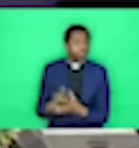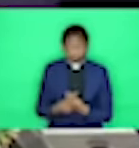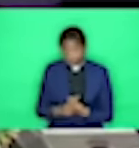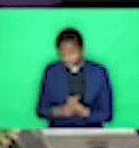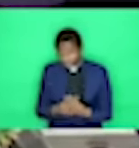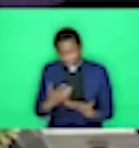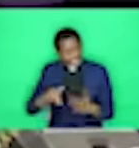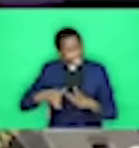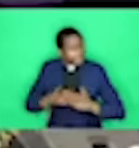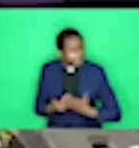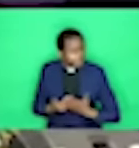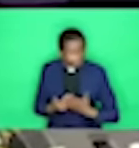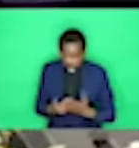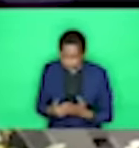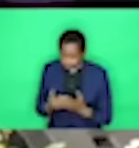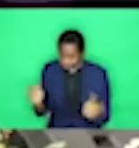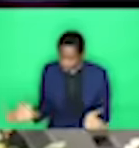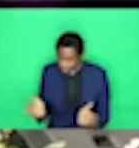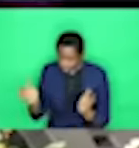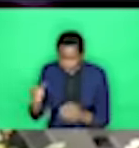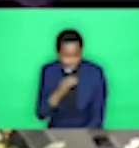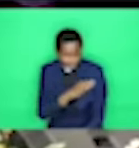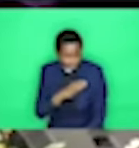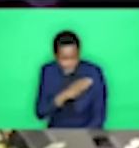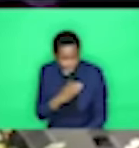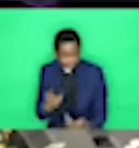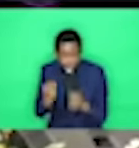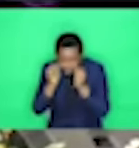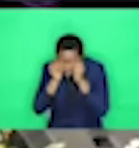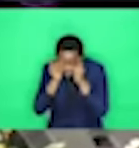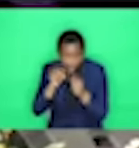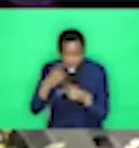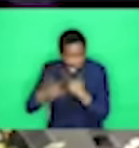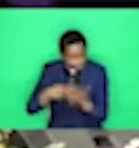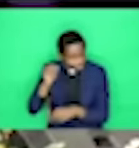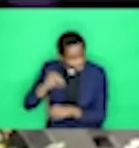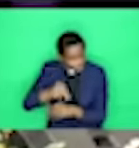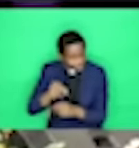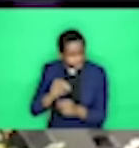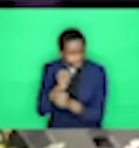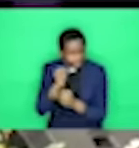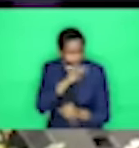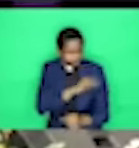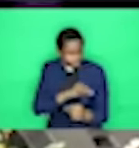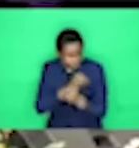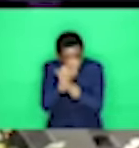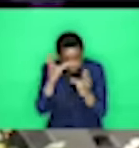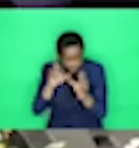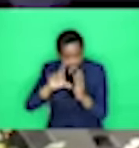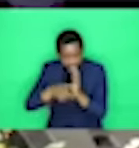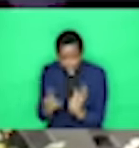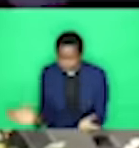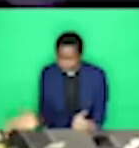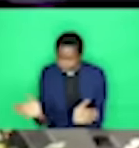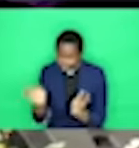awakening the citizens to the need for a moral vision to drive our developmental agenda.